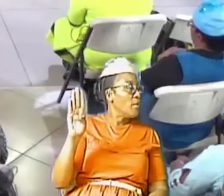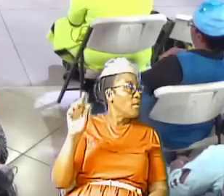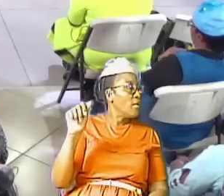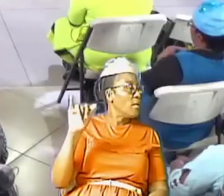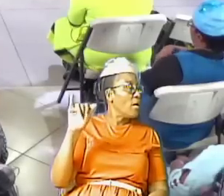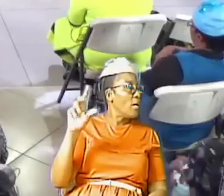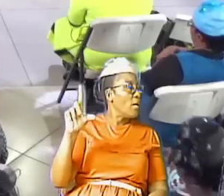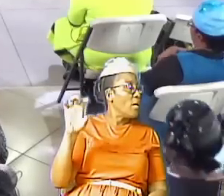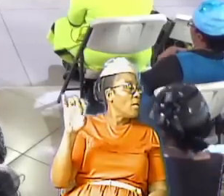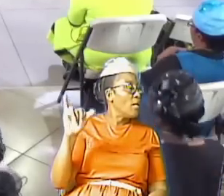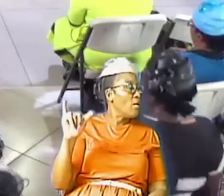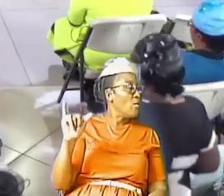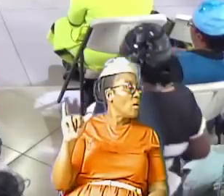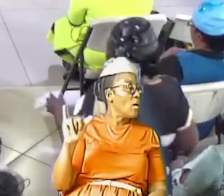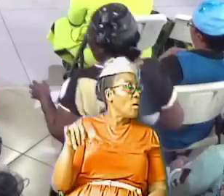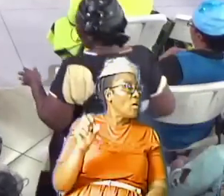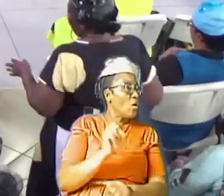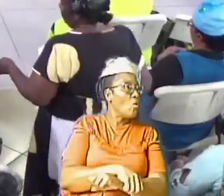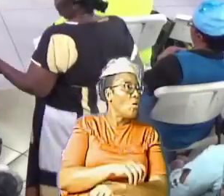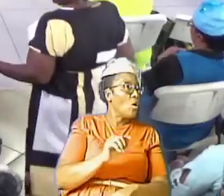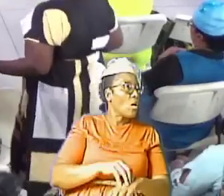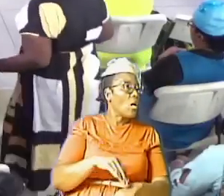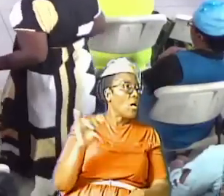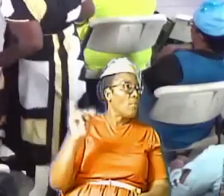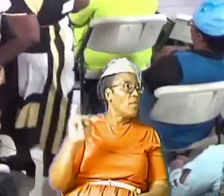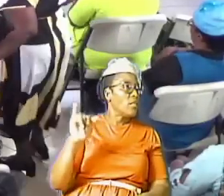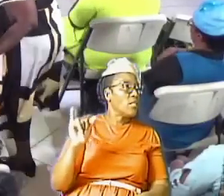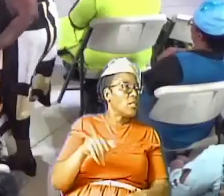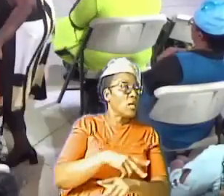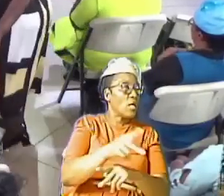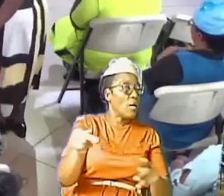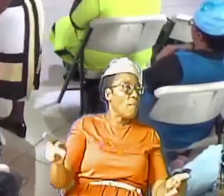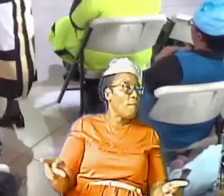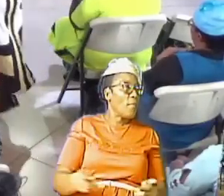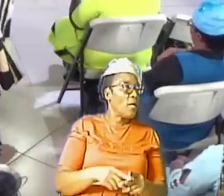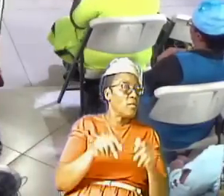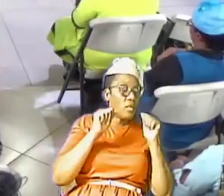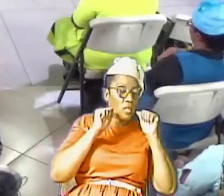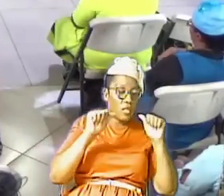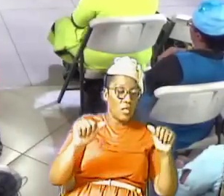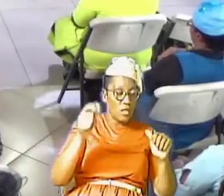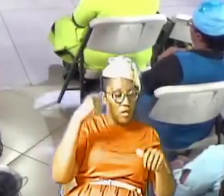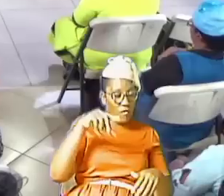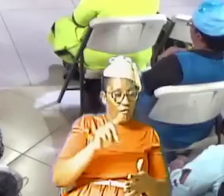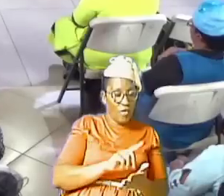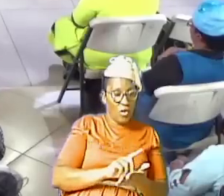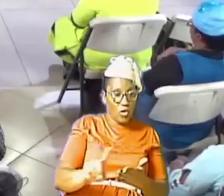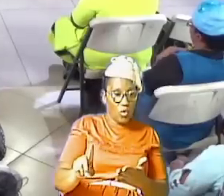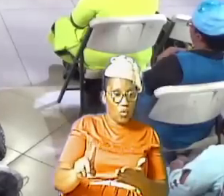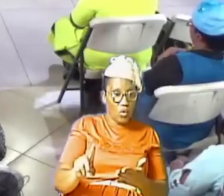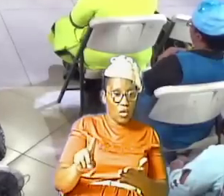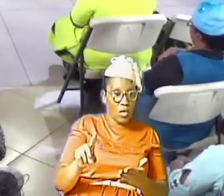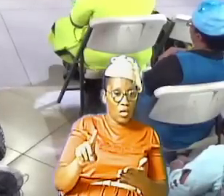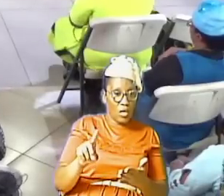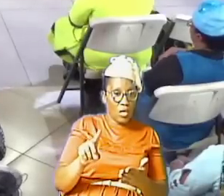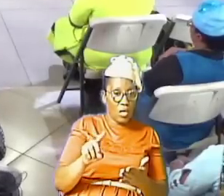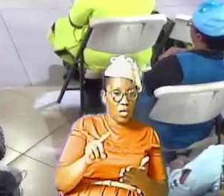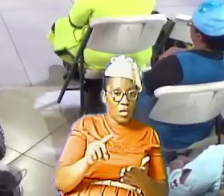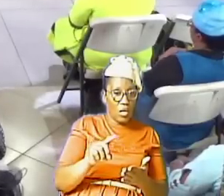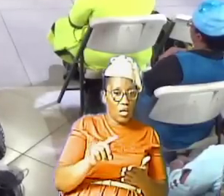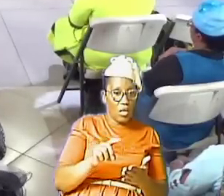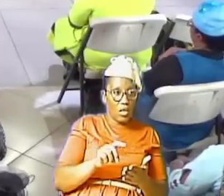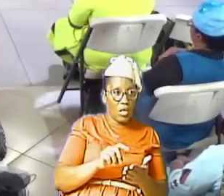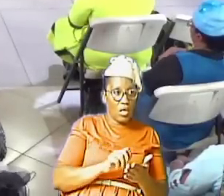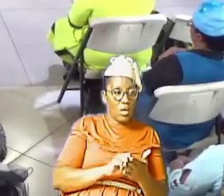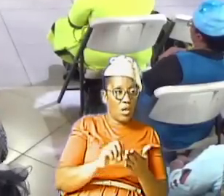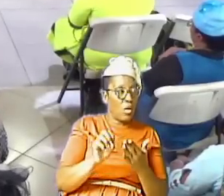in your prayer. Praise God, I'm here with our announcements for the week. October is Breast